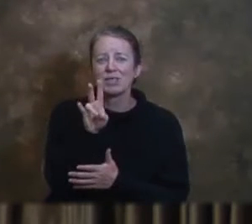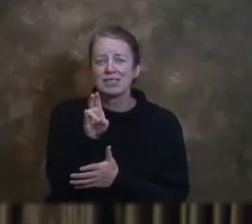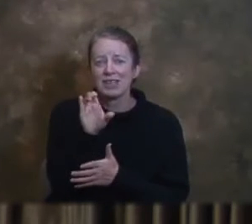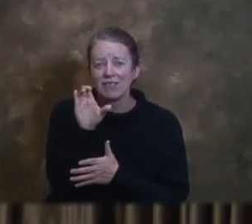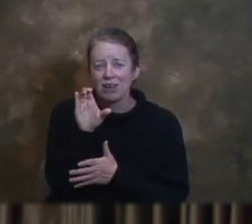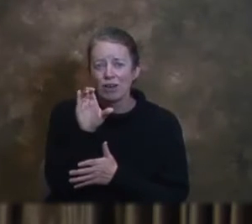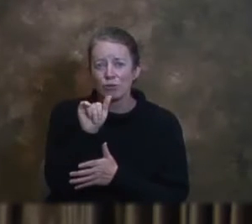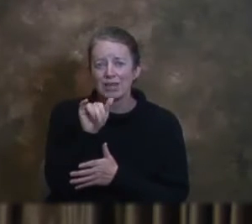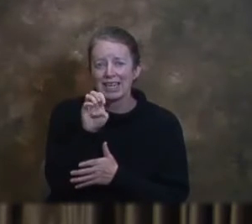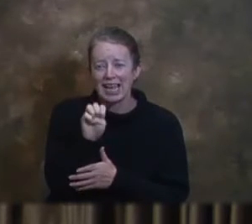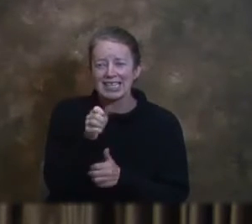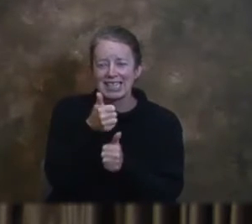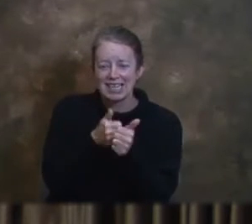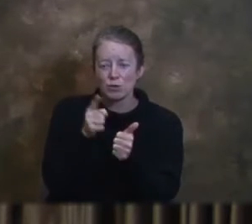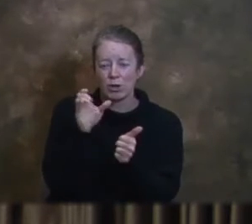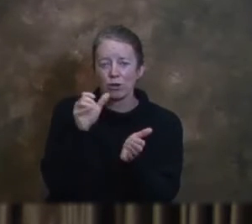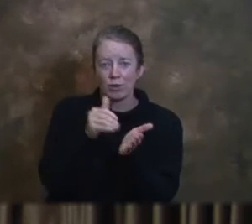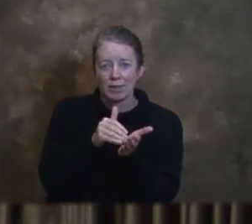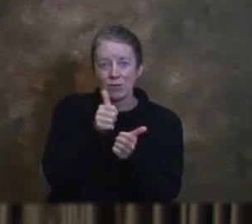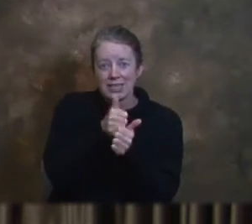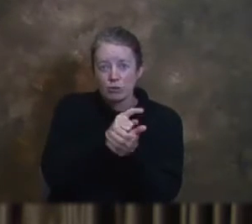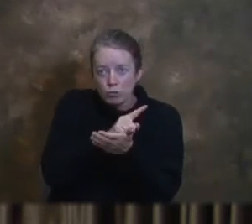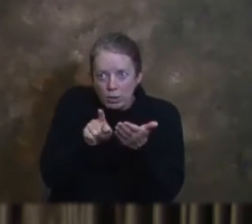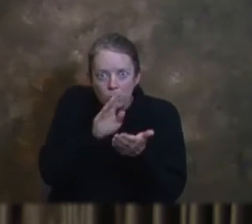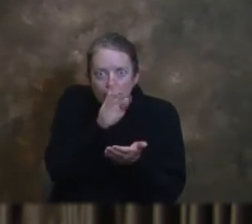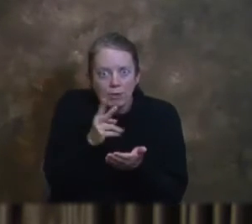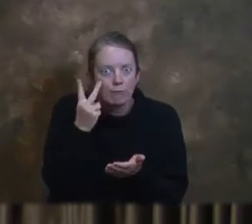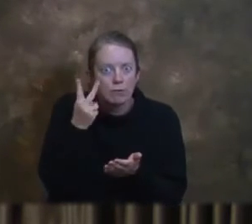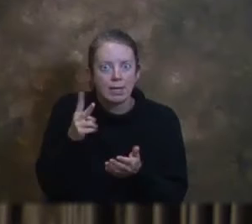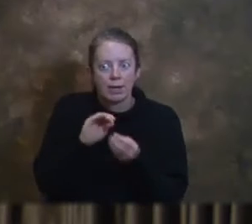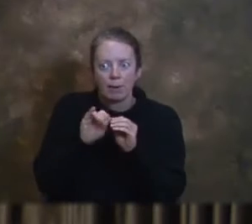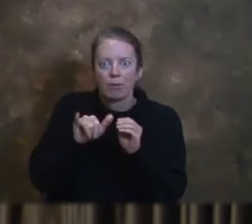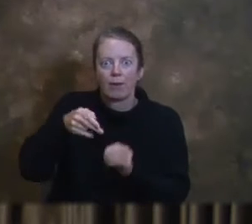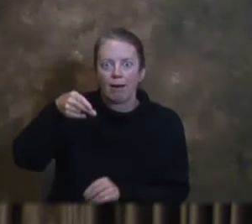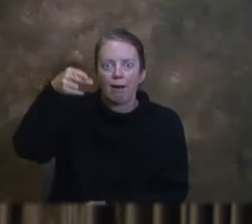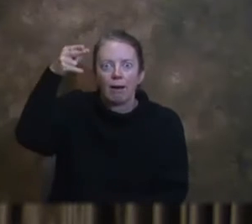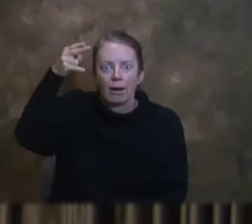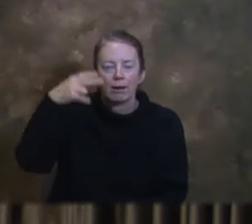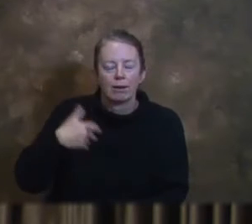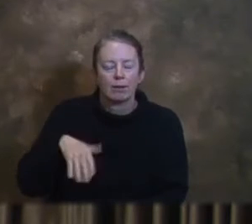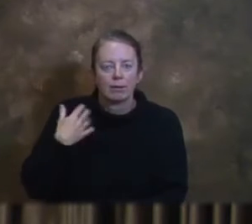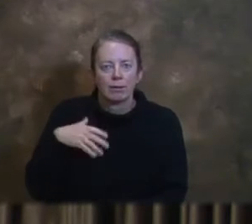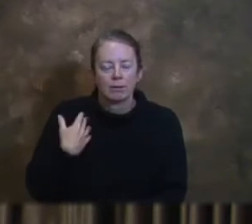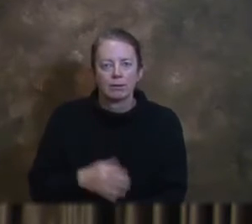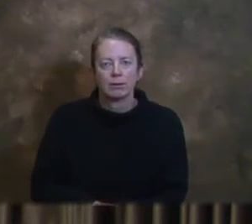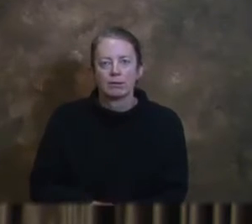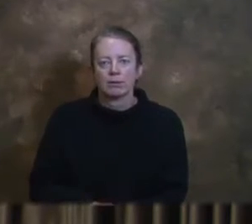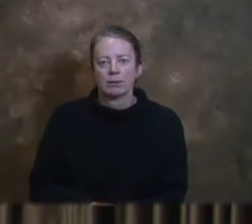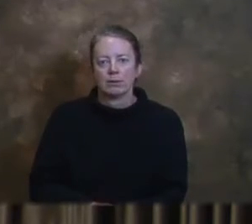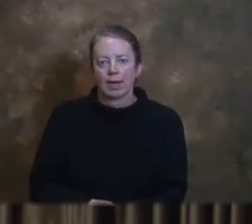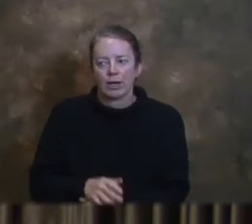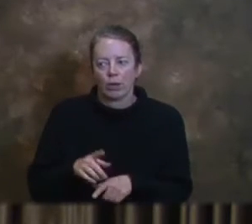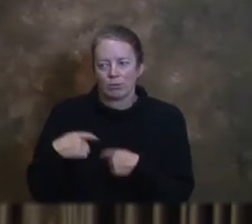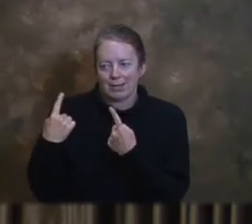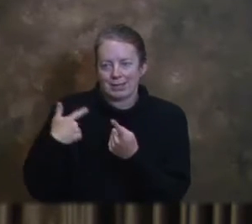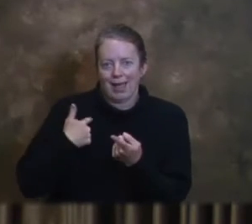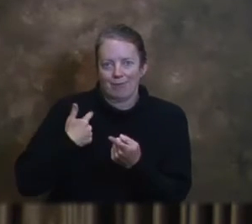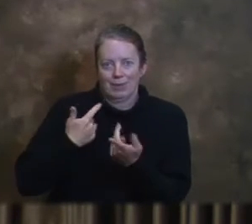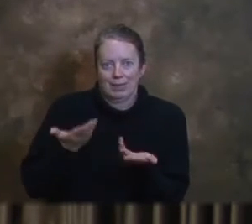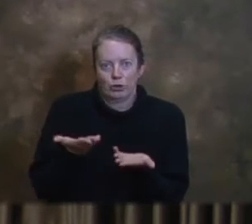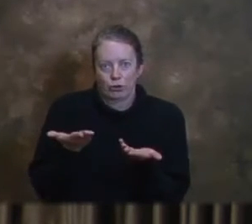per 100,000 per week. We've never seen a number like that in the time that I've been recording data for